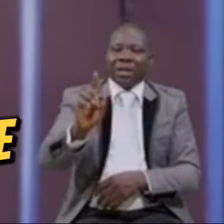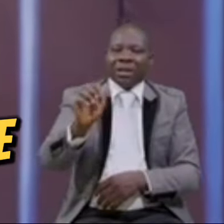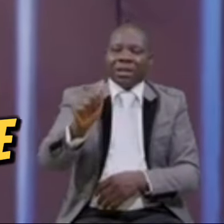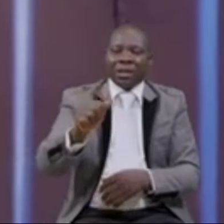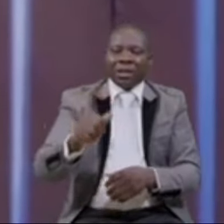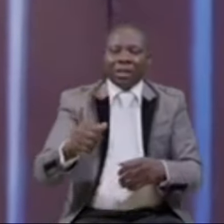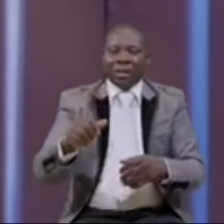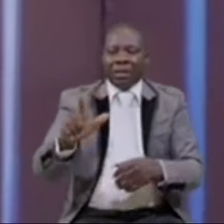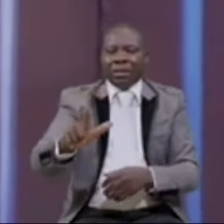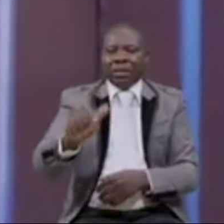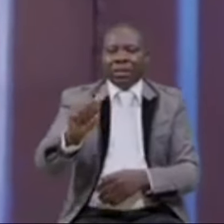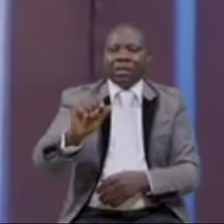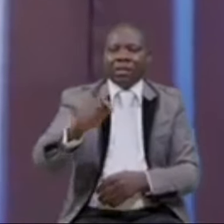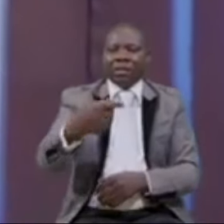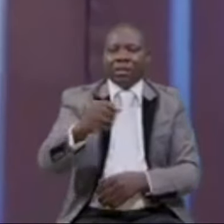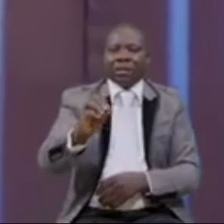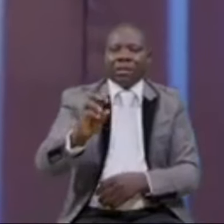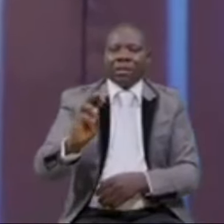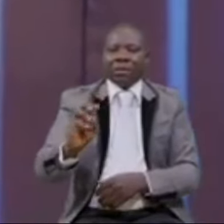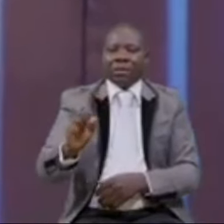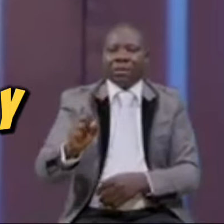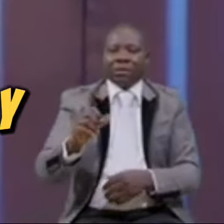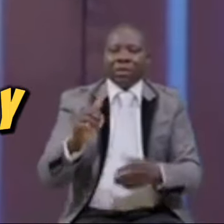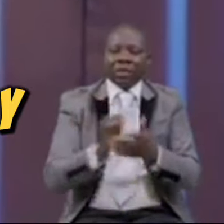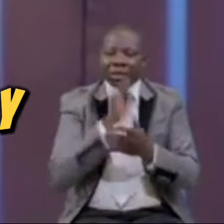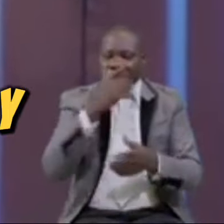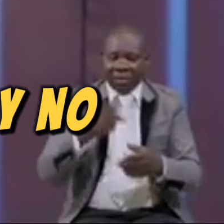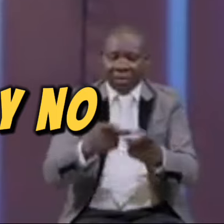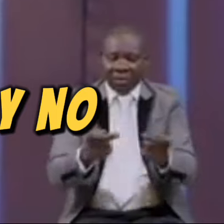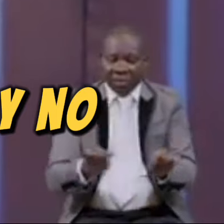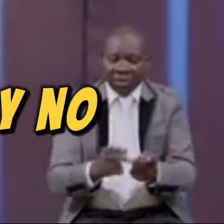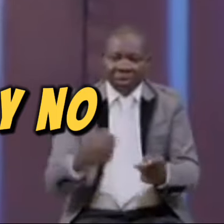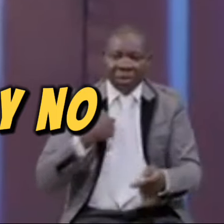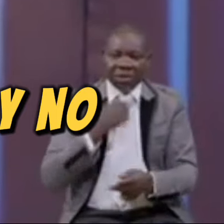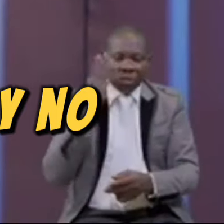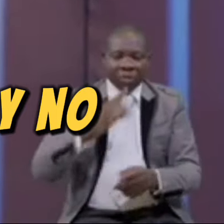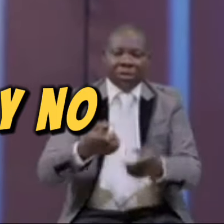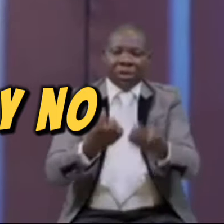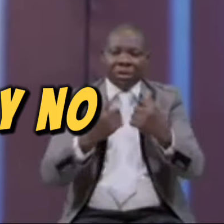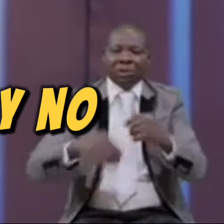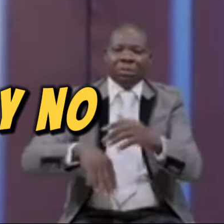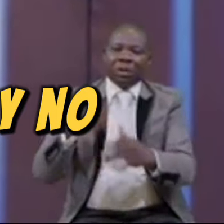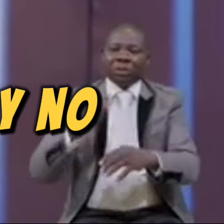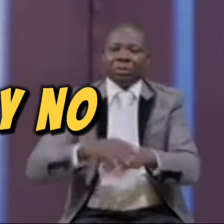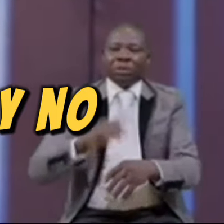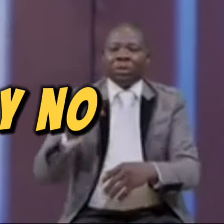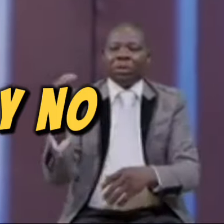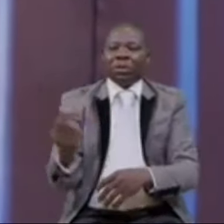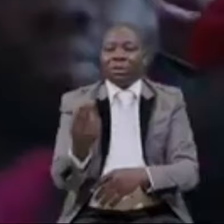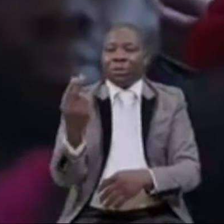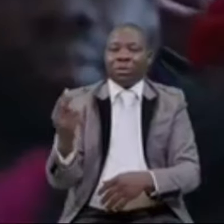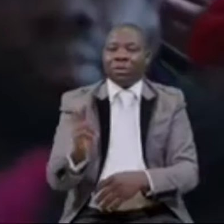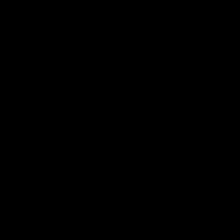where when we come out on Thursday, no devil can stay around.